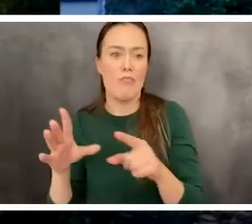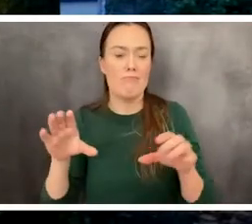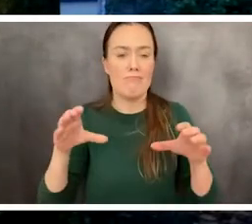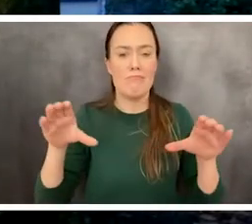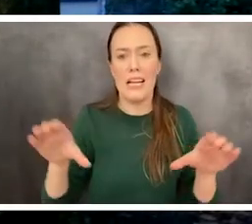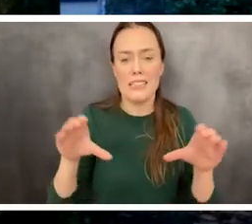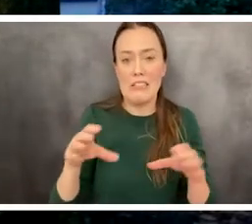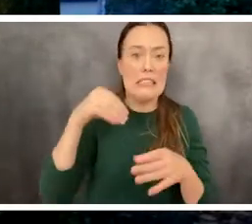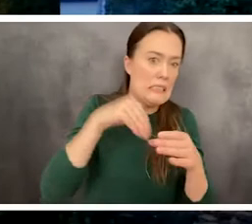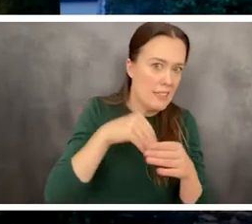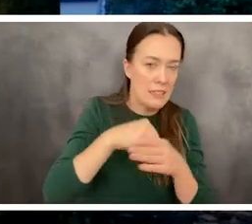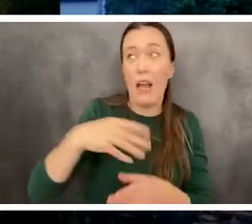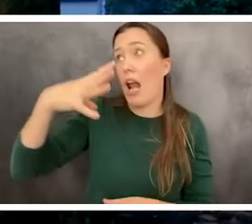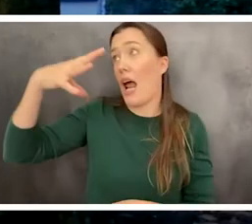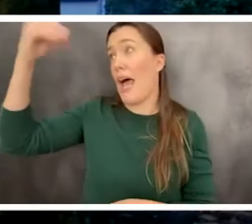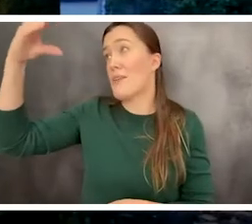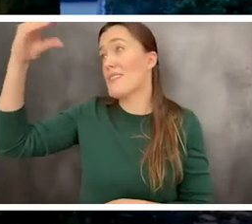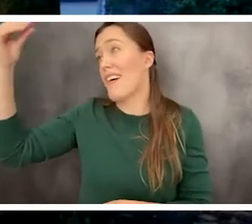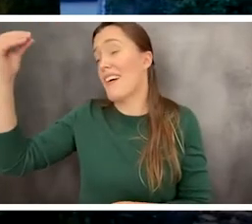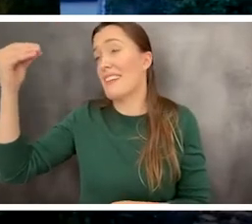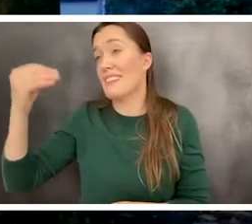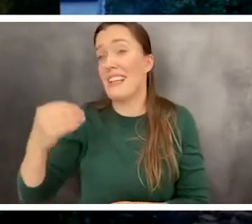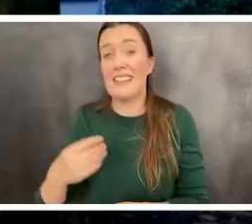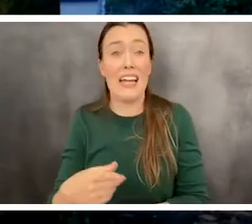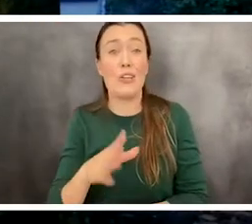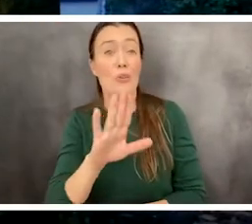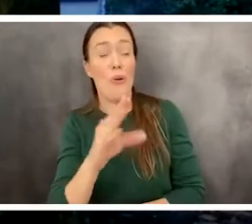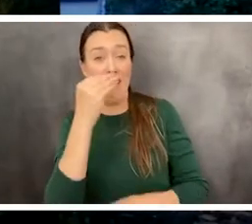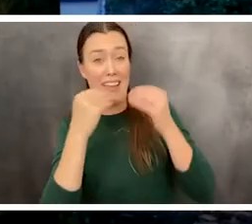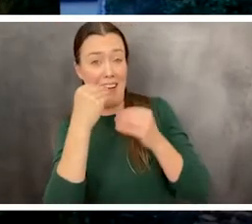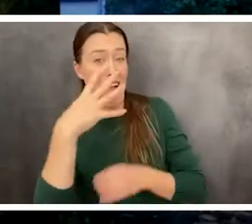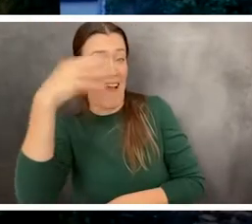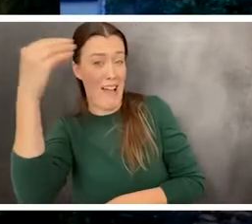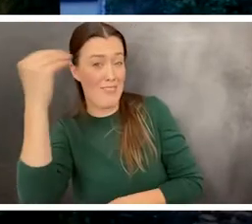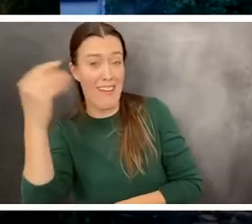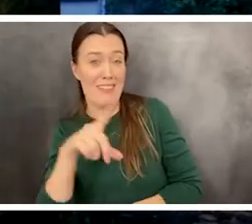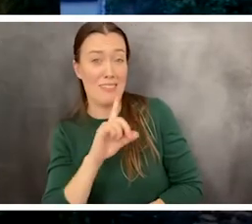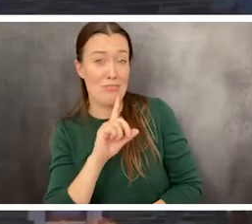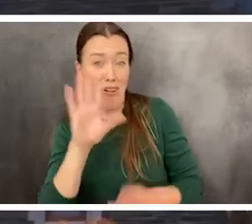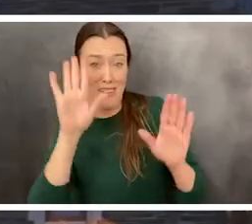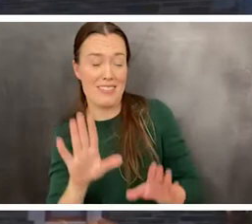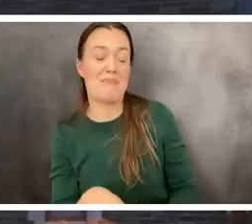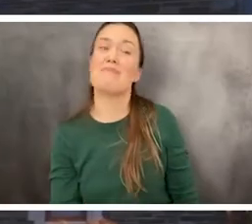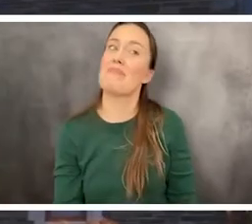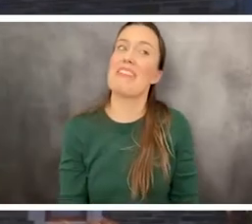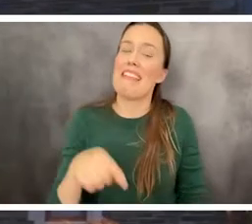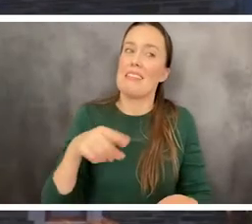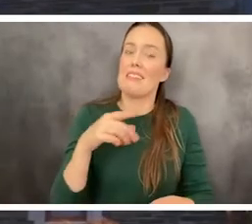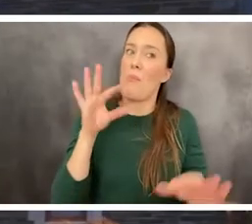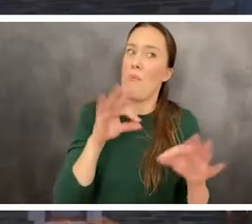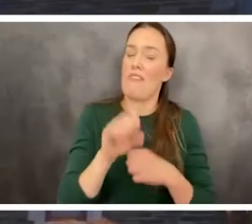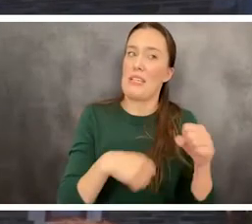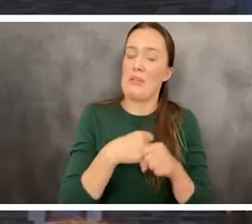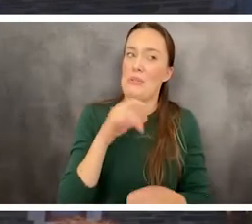outdoor, and kind of doing picnicking with what you're doing outdoors is really a nice treat. Yes, and a great year to be